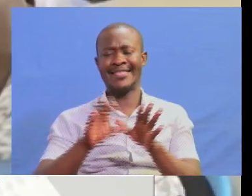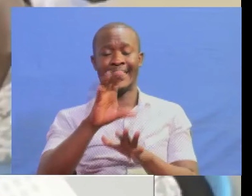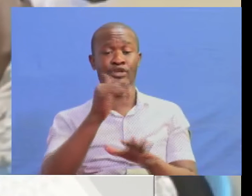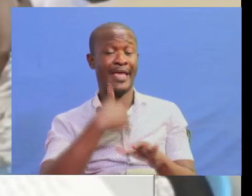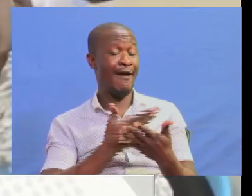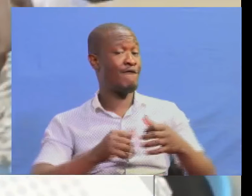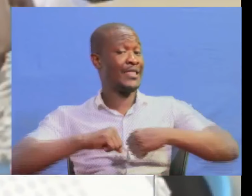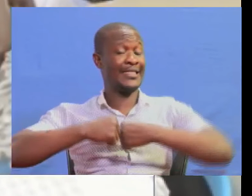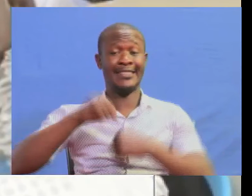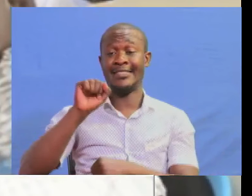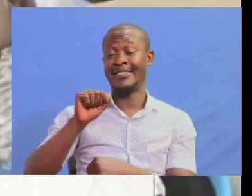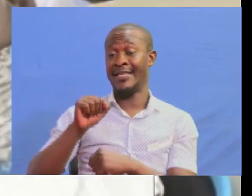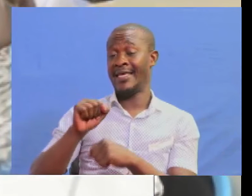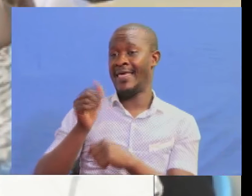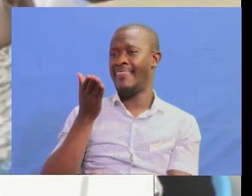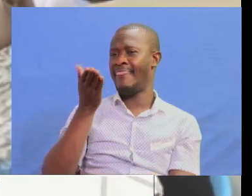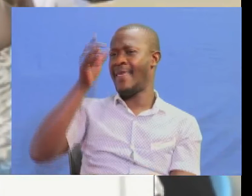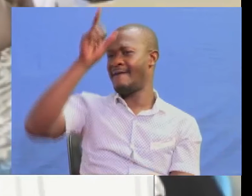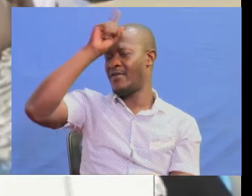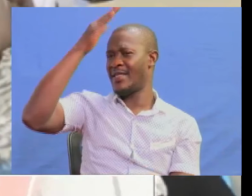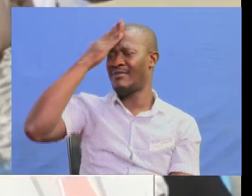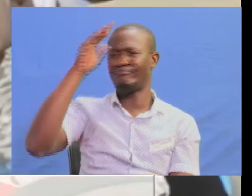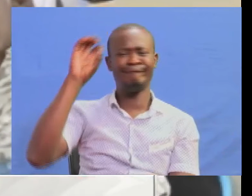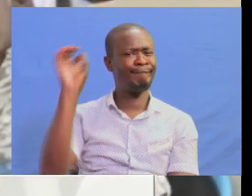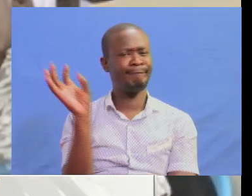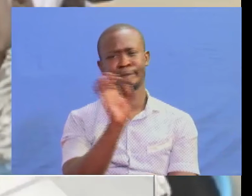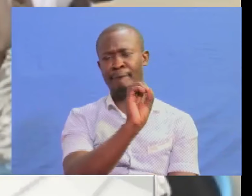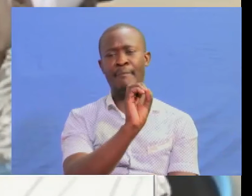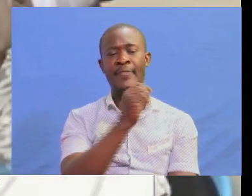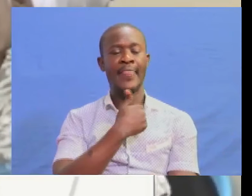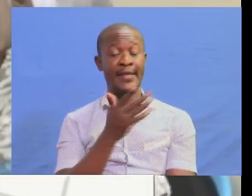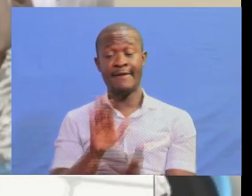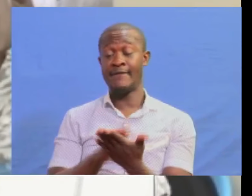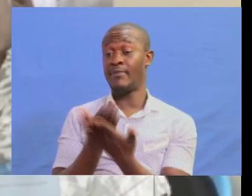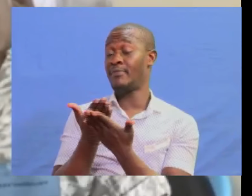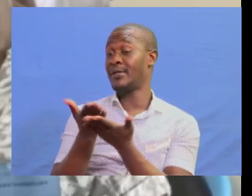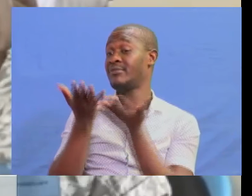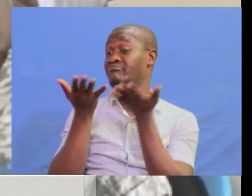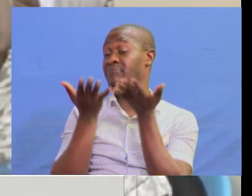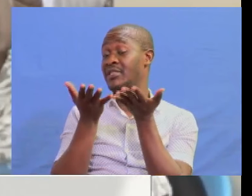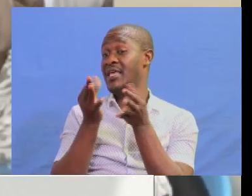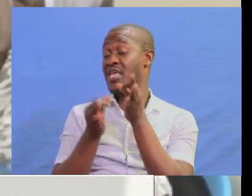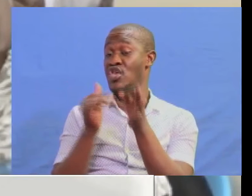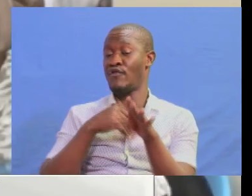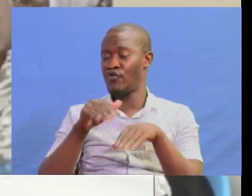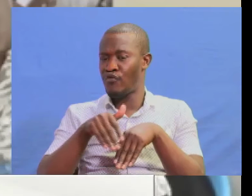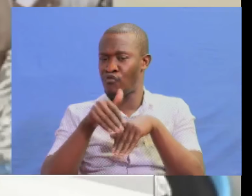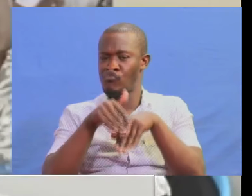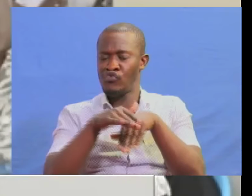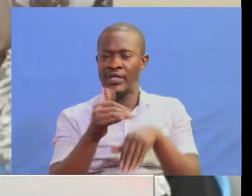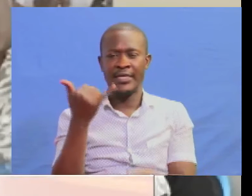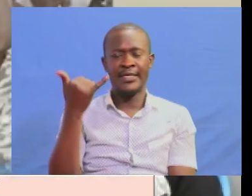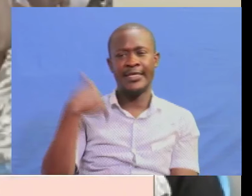ni changamoto kwa sababu kule mashinani hawajui hata ile application yenyewe. Kama umekuwa ukifuatilizia